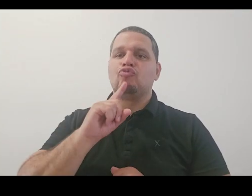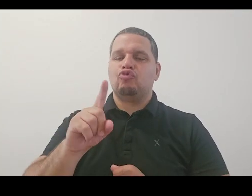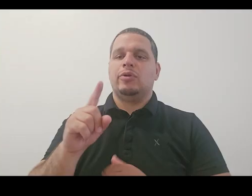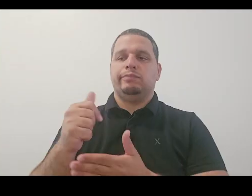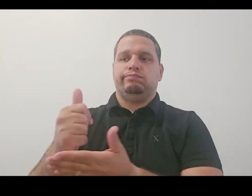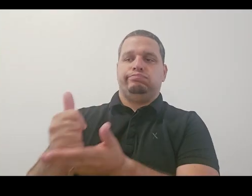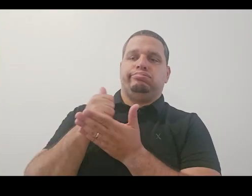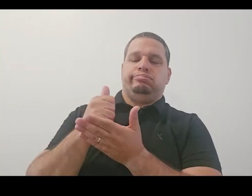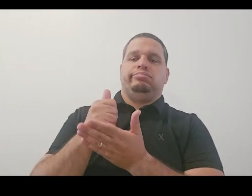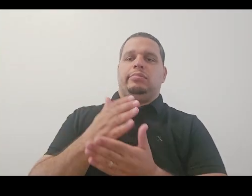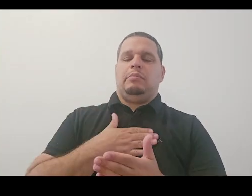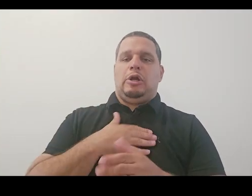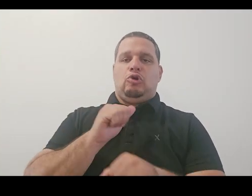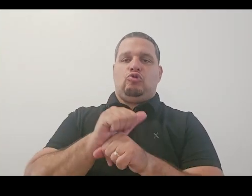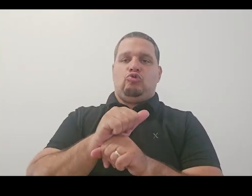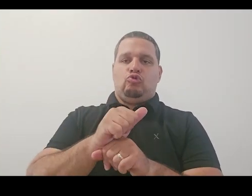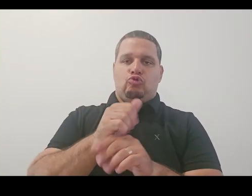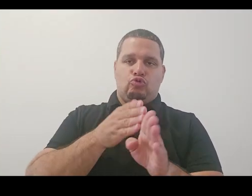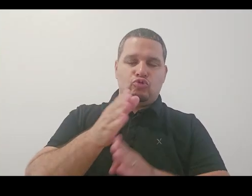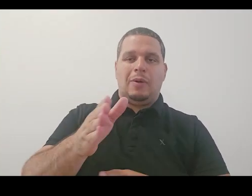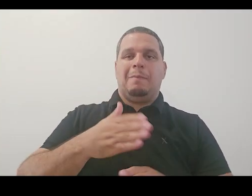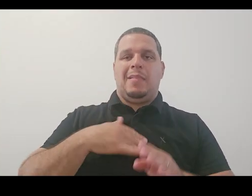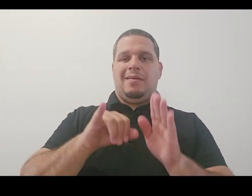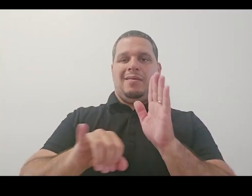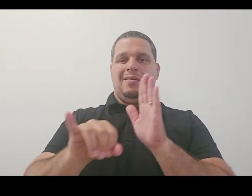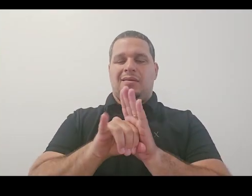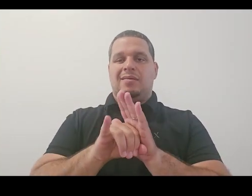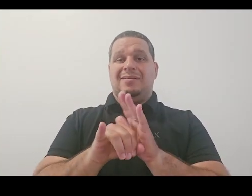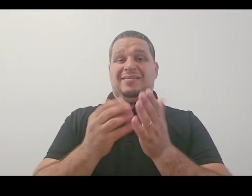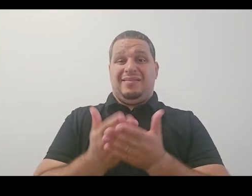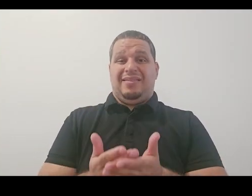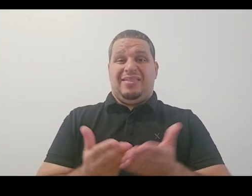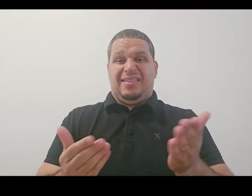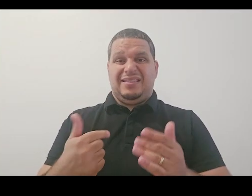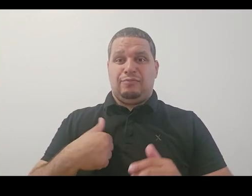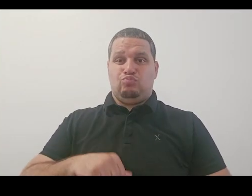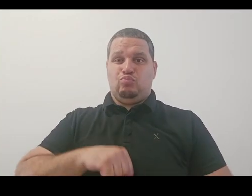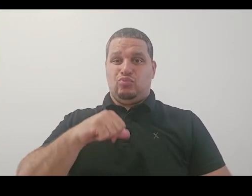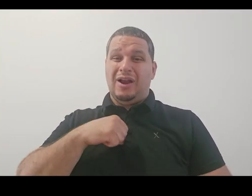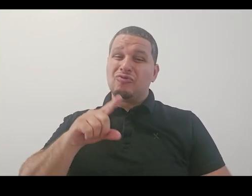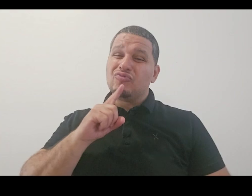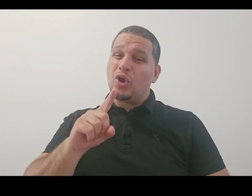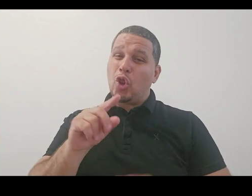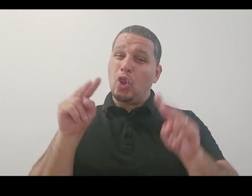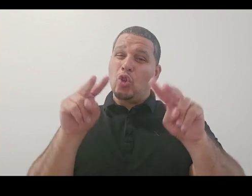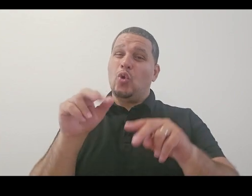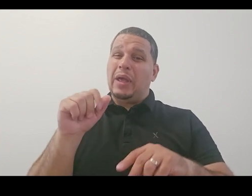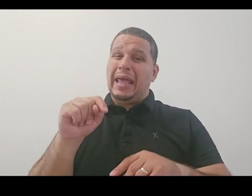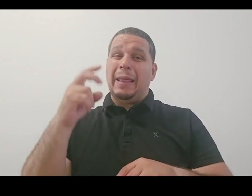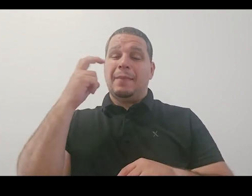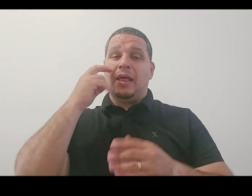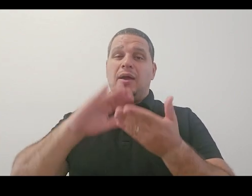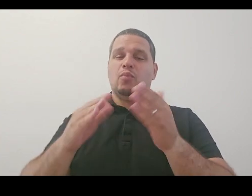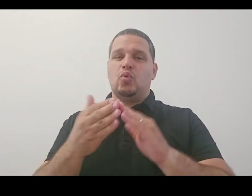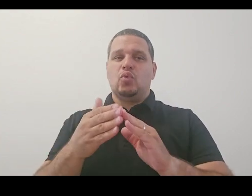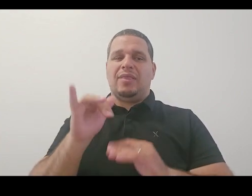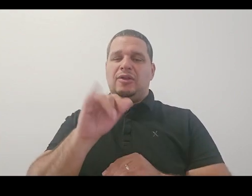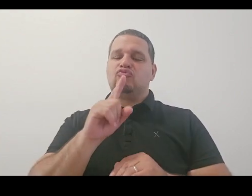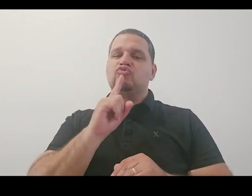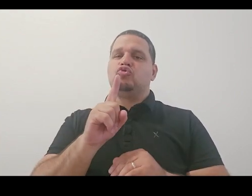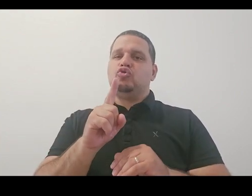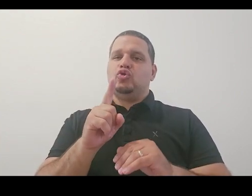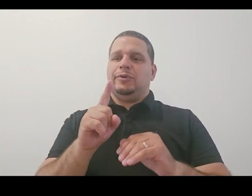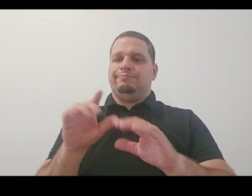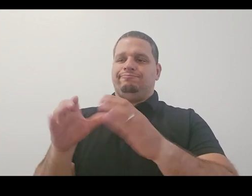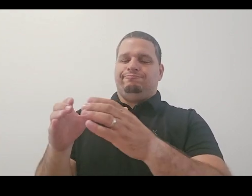really shaped my career and my identity and the things that I'm proud of. I really do look at the blind community as a source